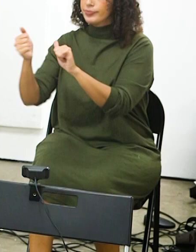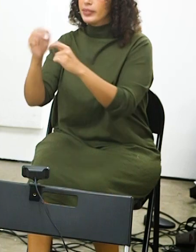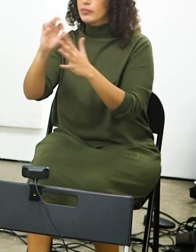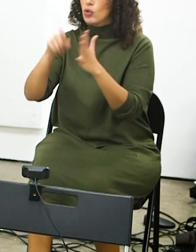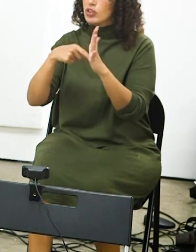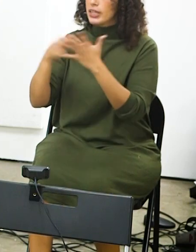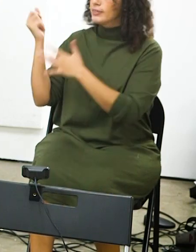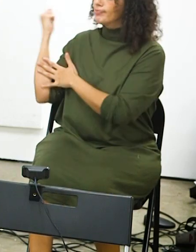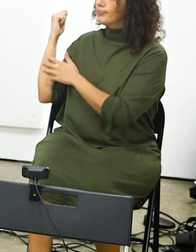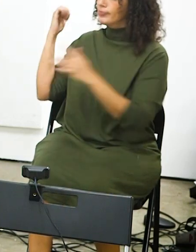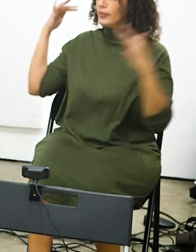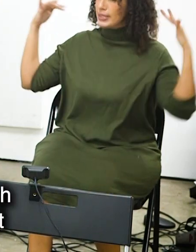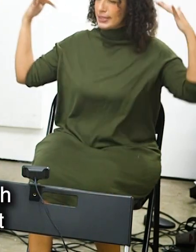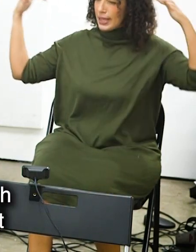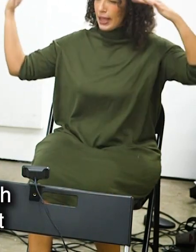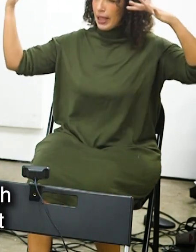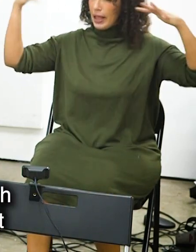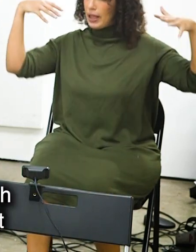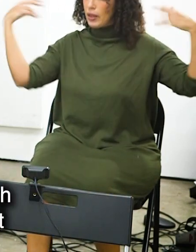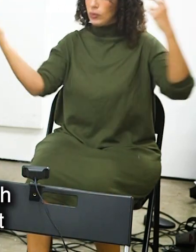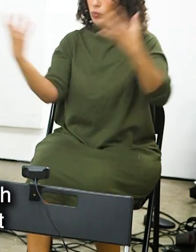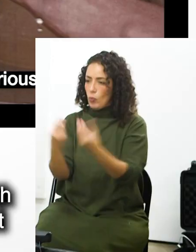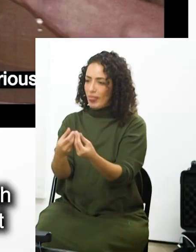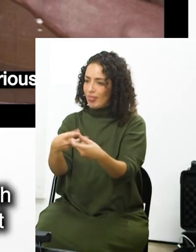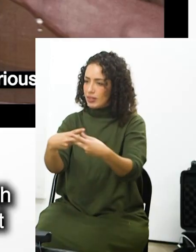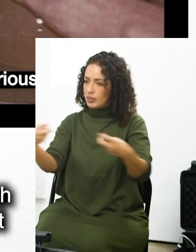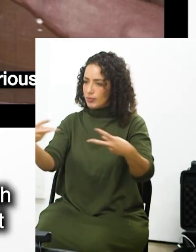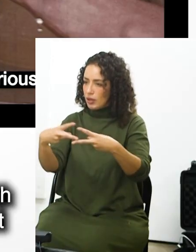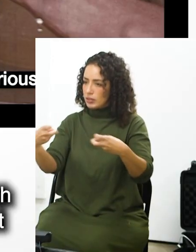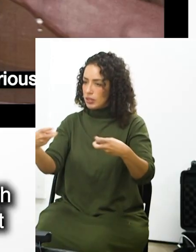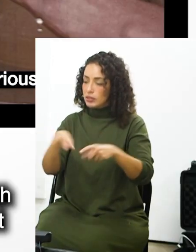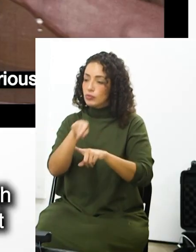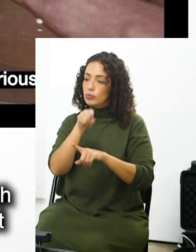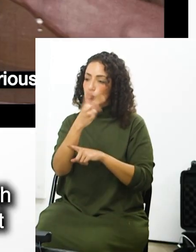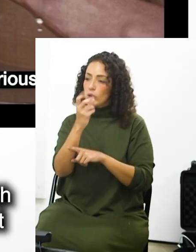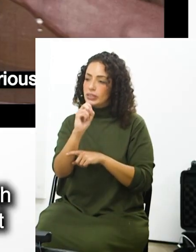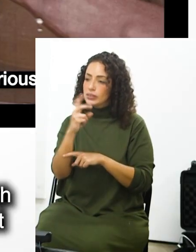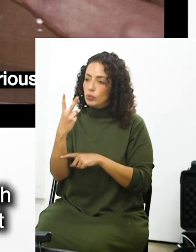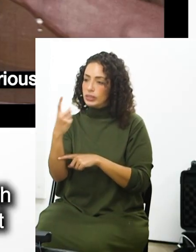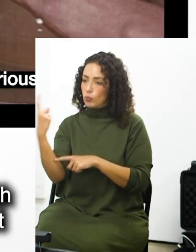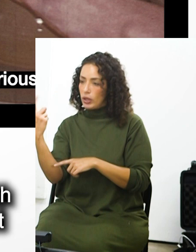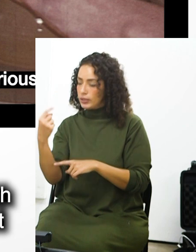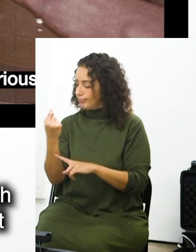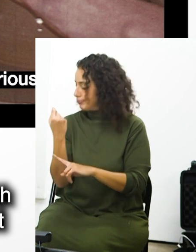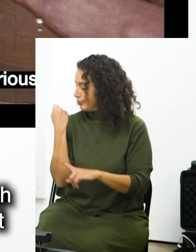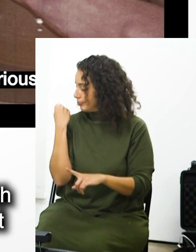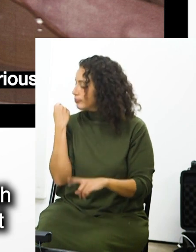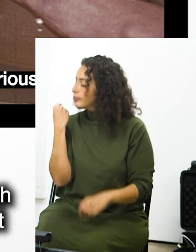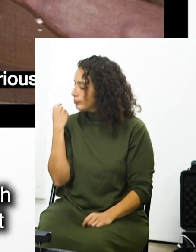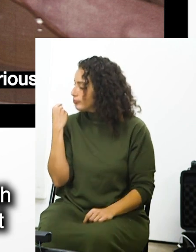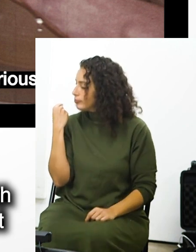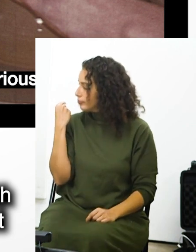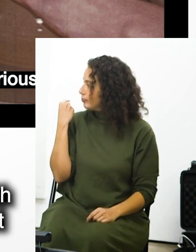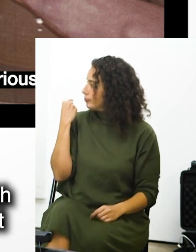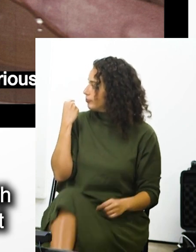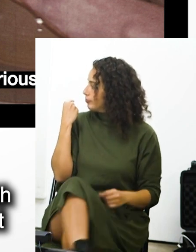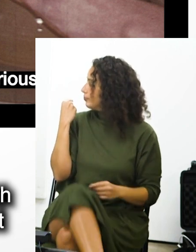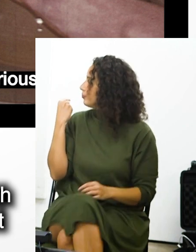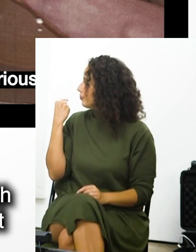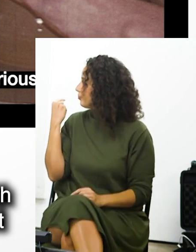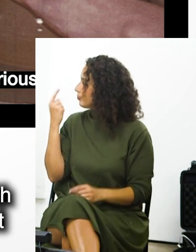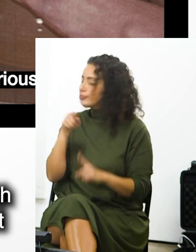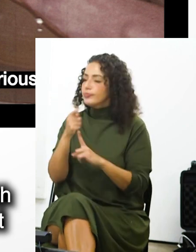Subtitles. That was for the 2021, and that was made with the online